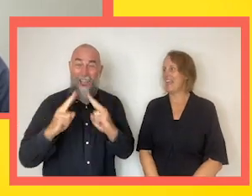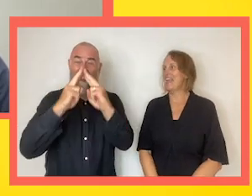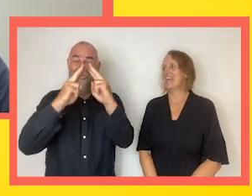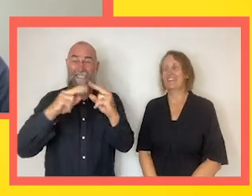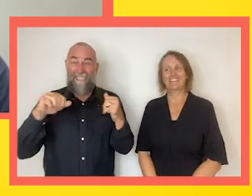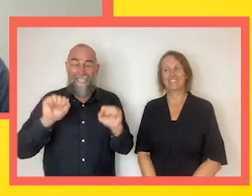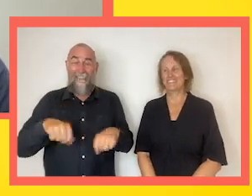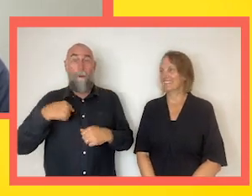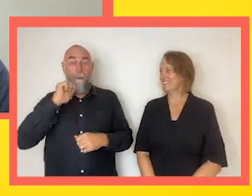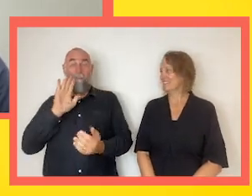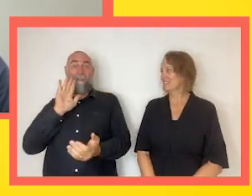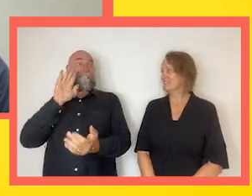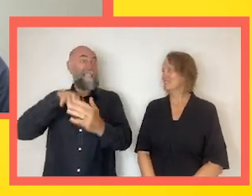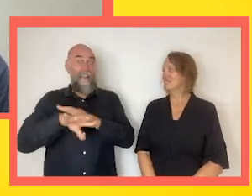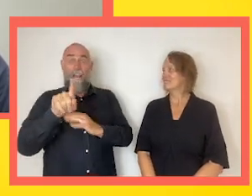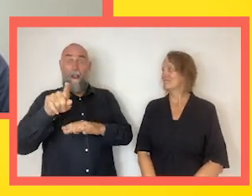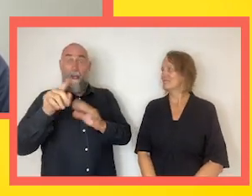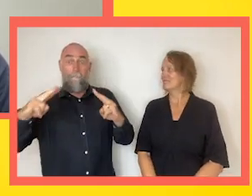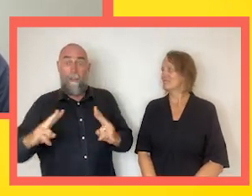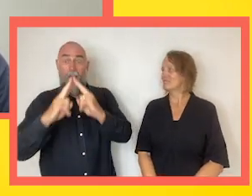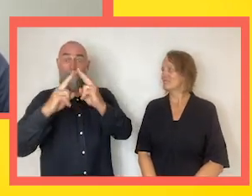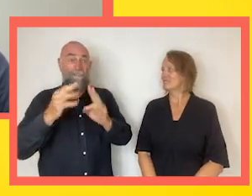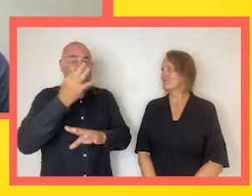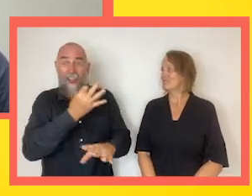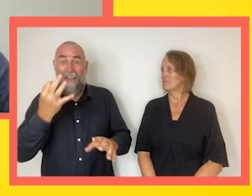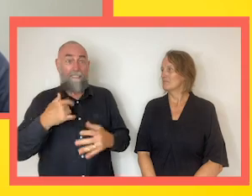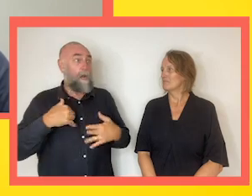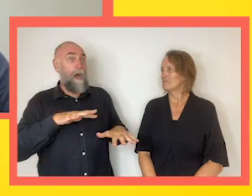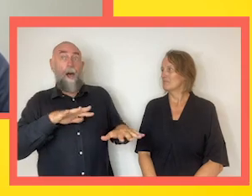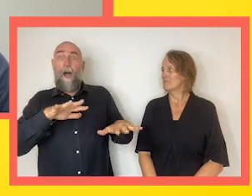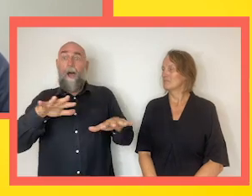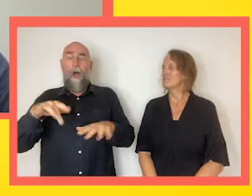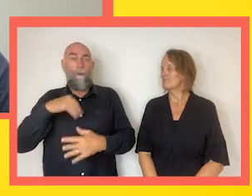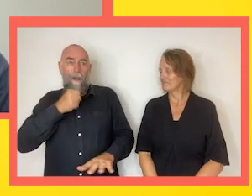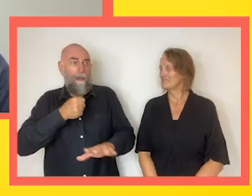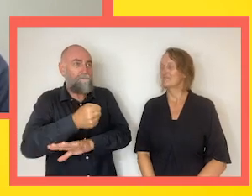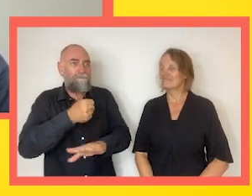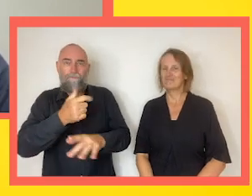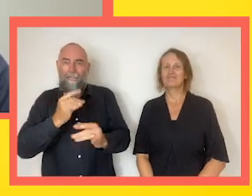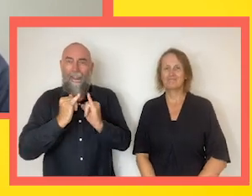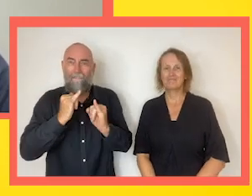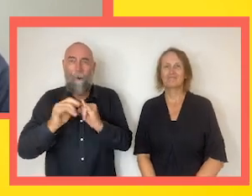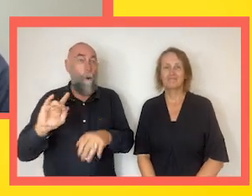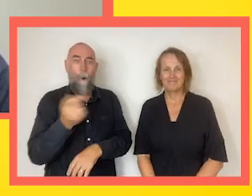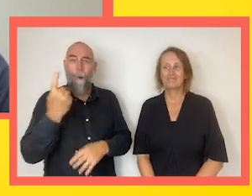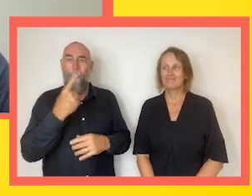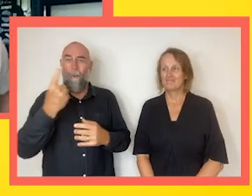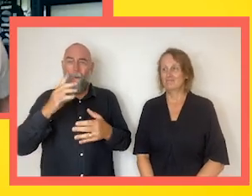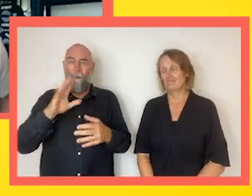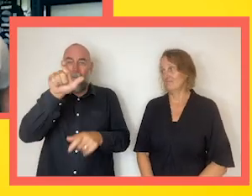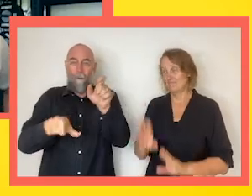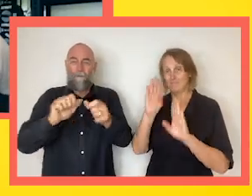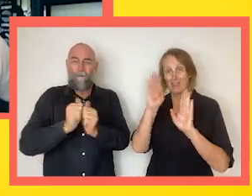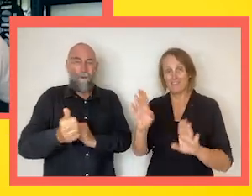we are. We're going to be there in person, telling the stories of Paralympians on the ground. I'm so excited about that. I think